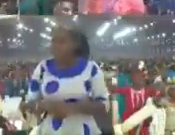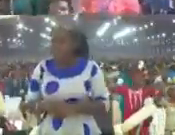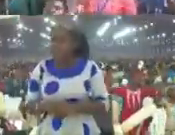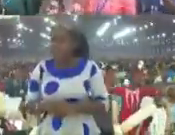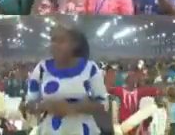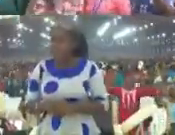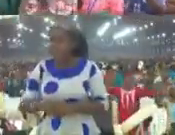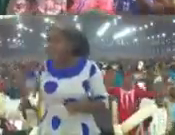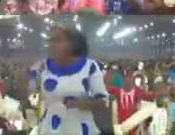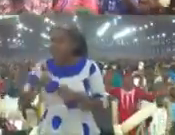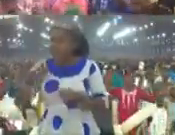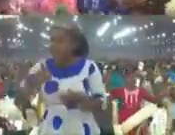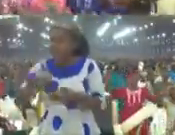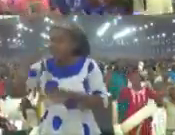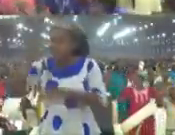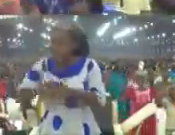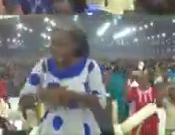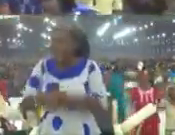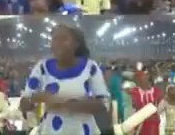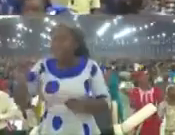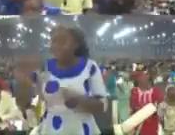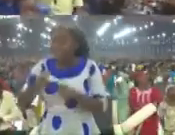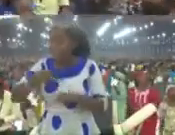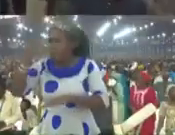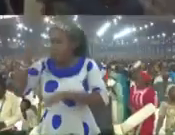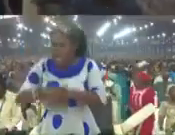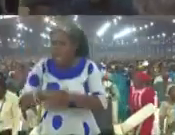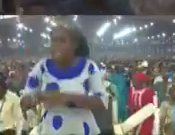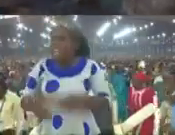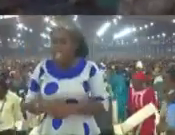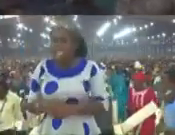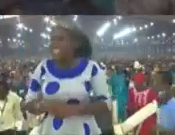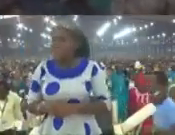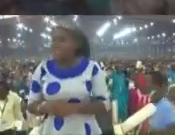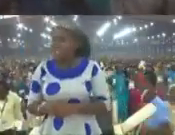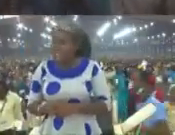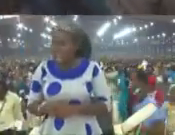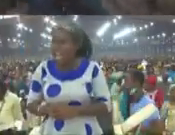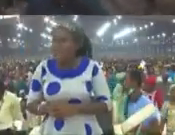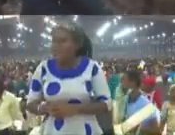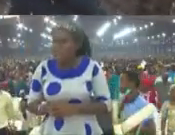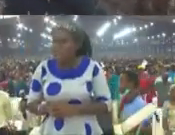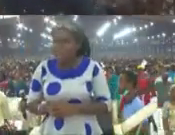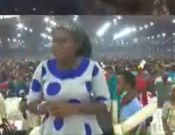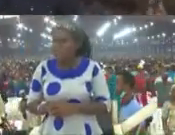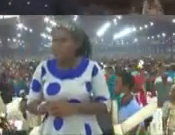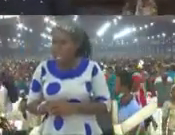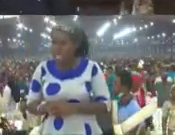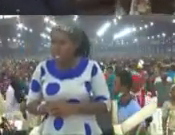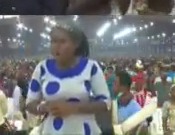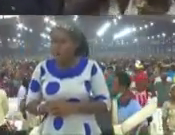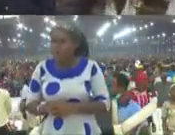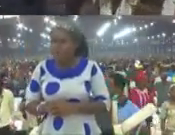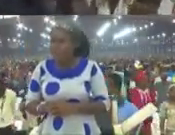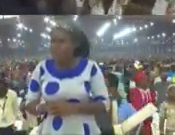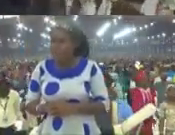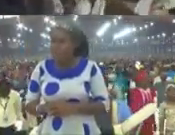Remember me tonight. Remember me this very night. Remember me this very